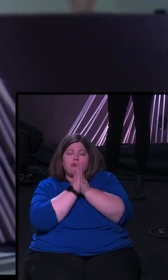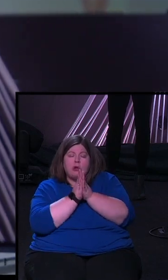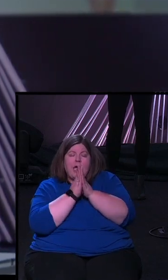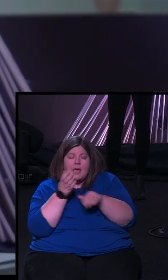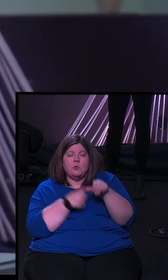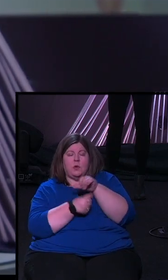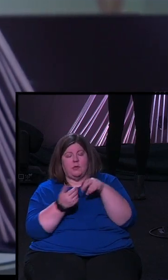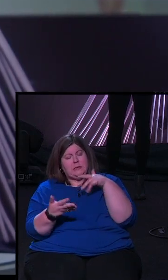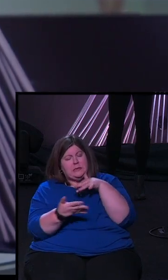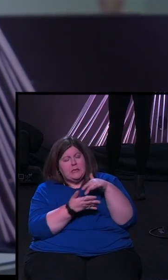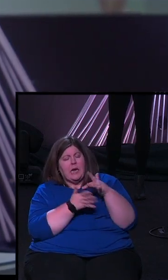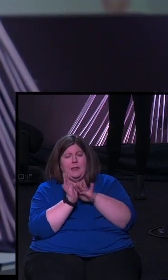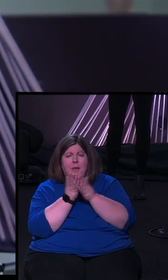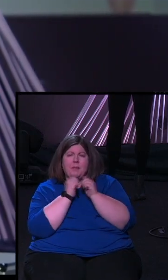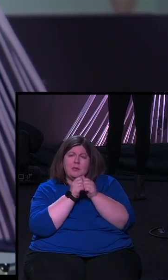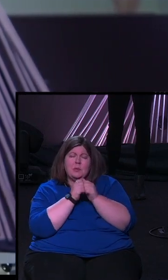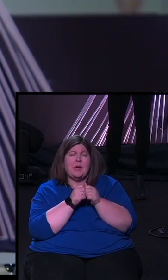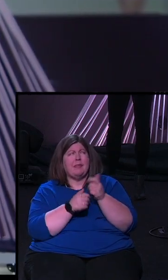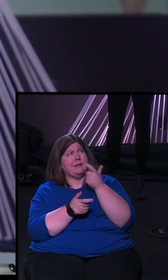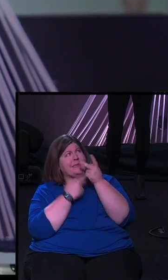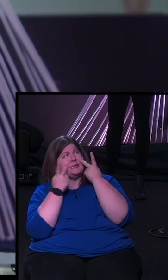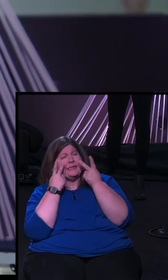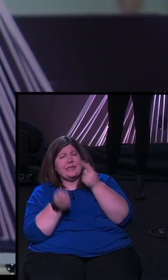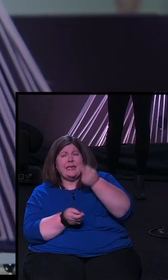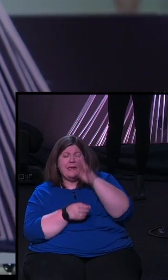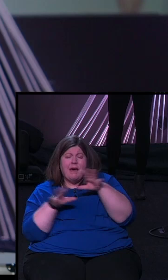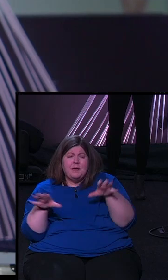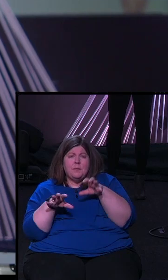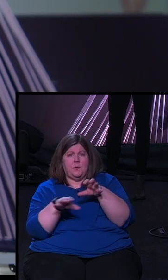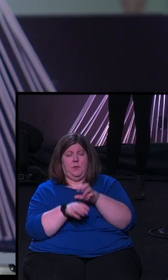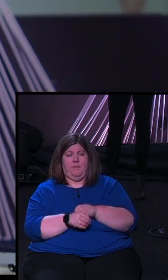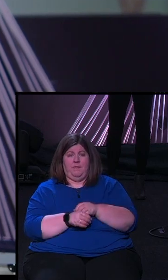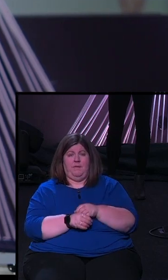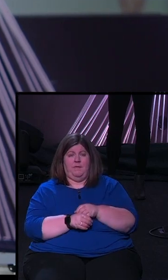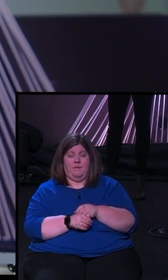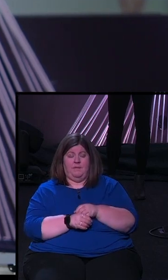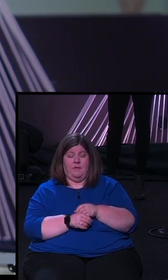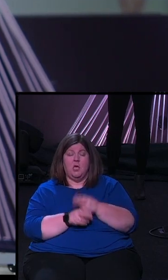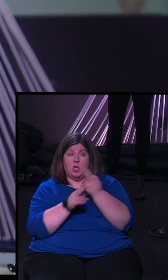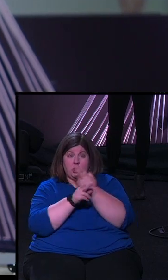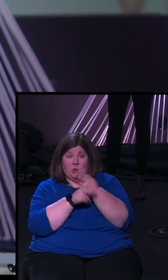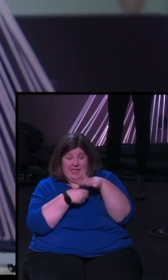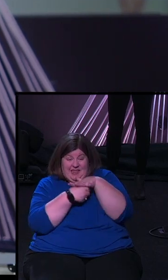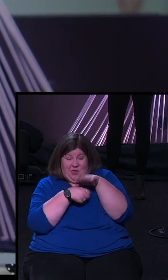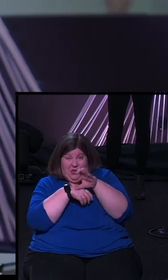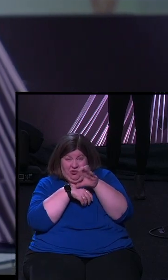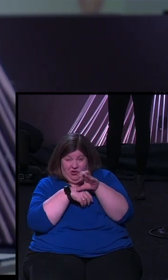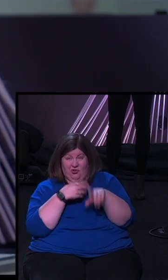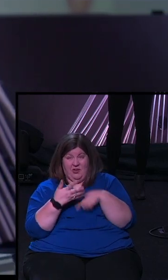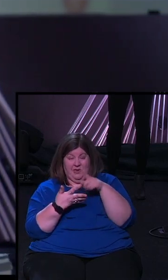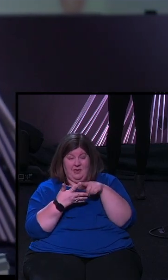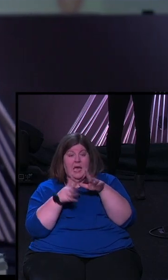the Bible together, watching God work and move and provide through the local church. Here's another one, our